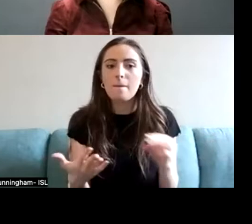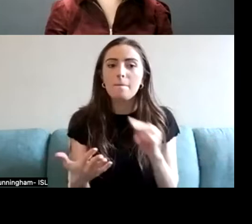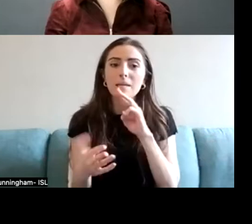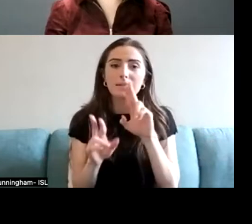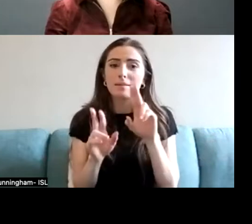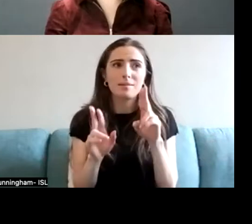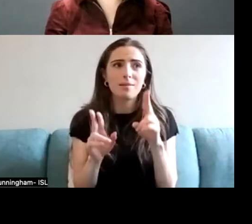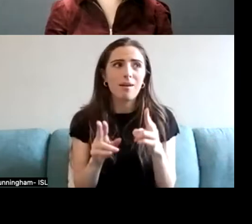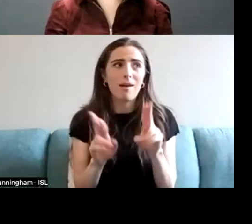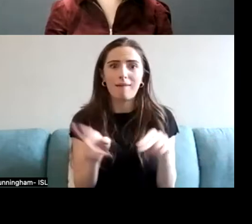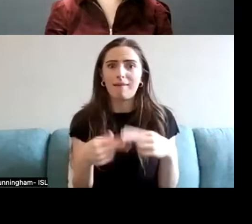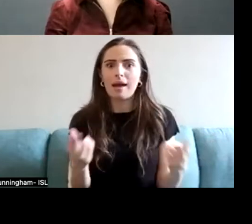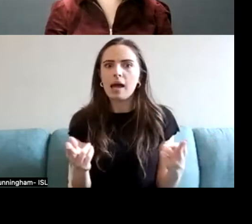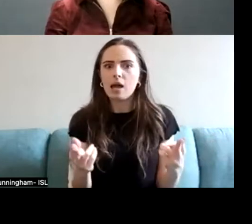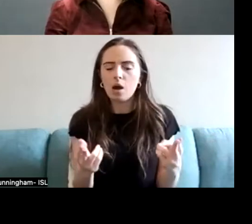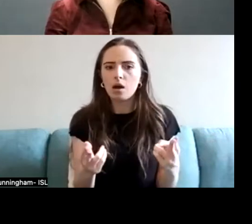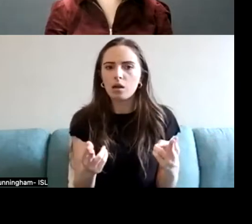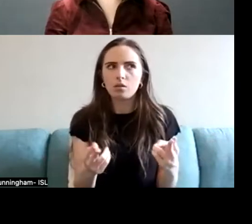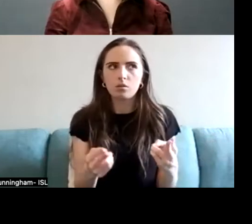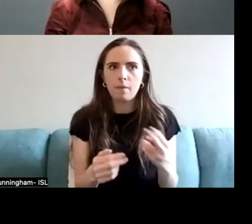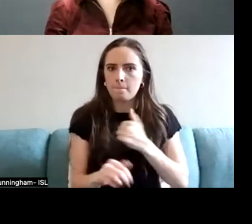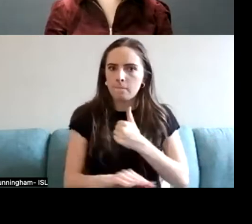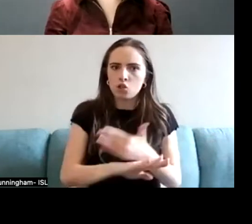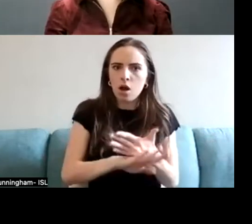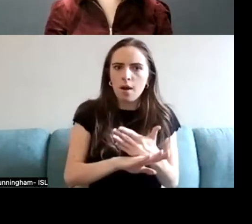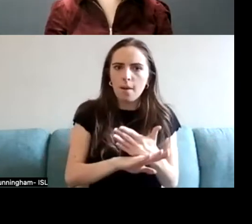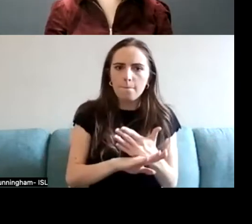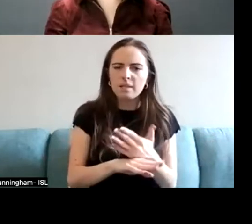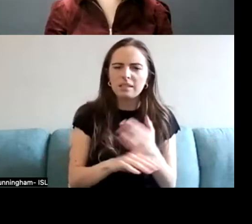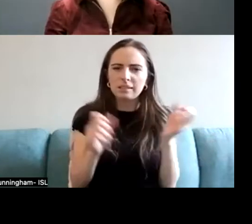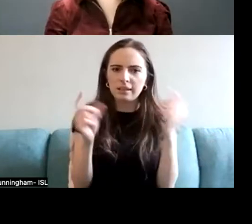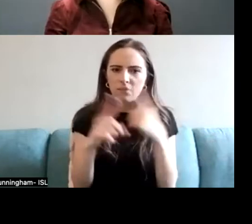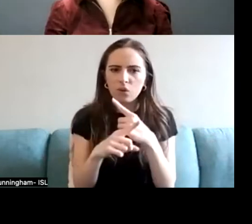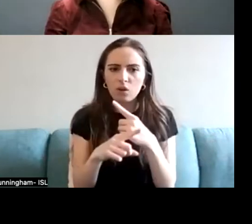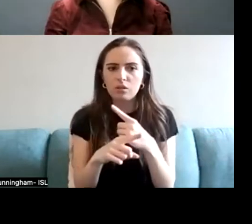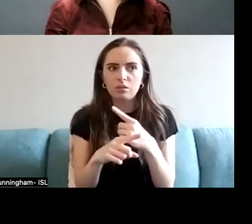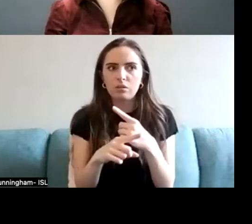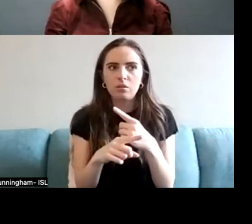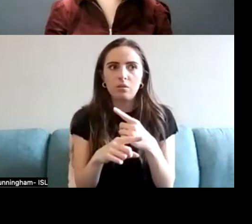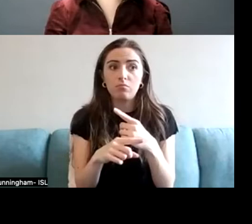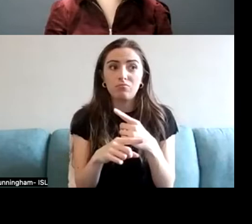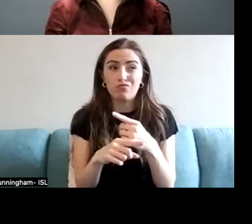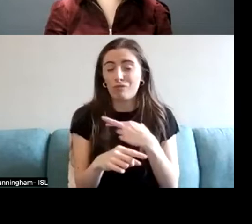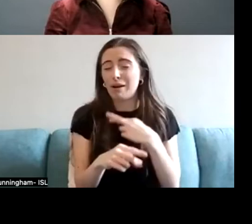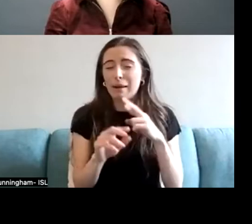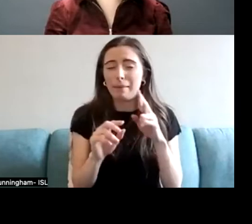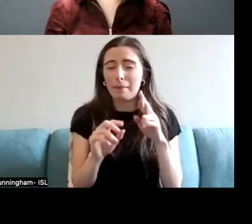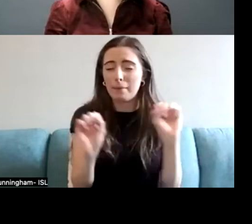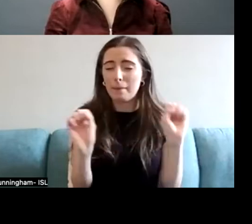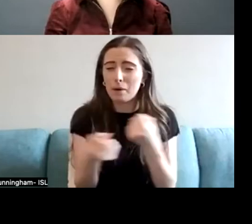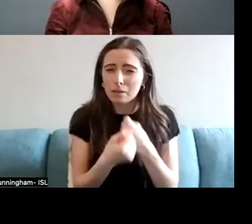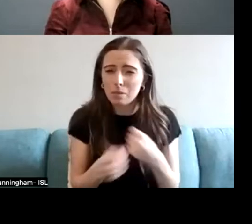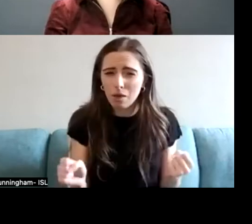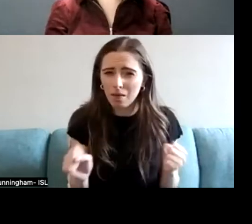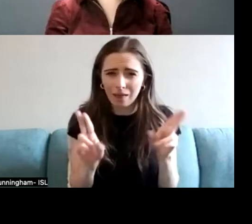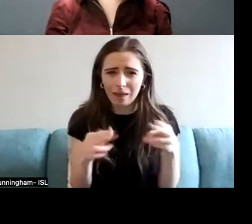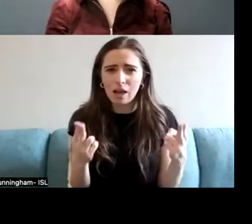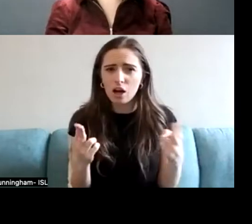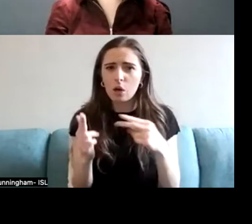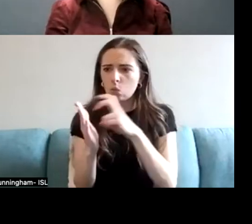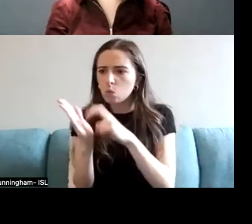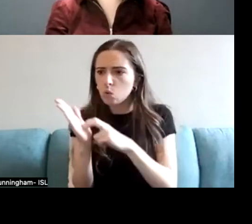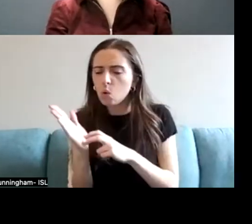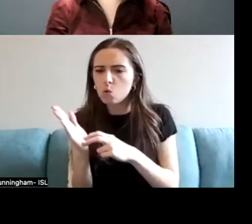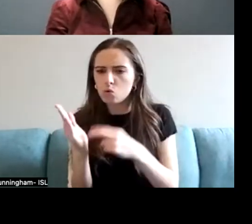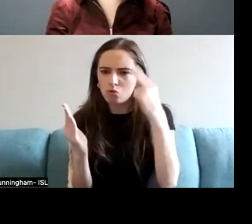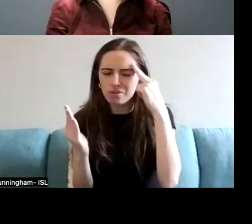for me to do that job, because it makes it very difficult, if not impossible, for me to write notes on that. And